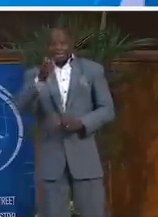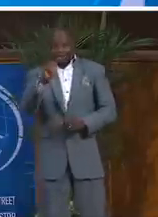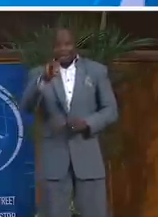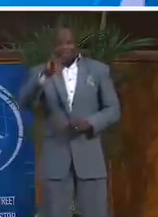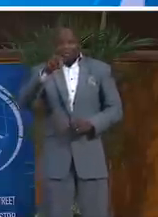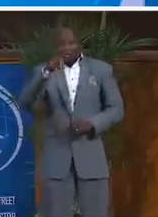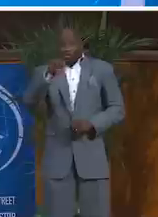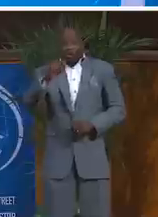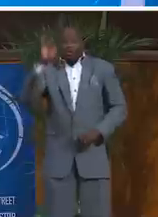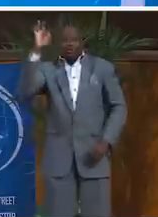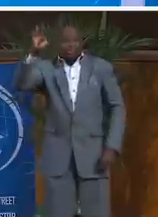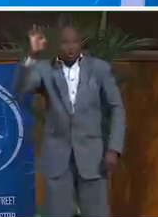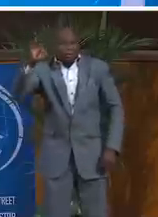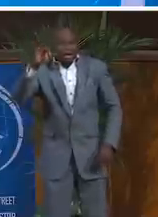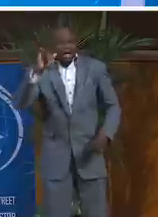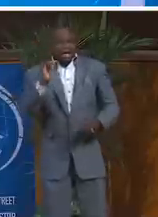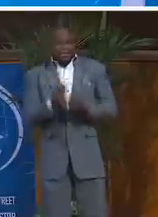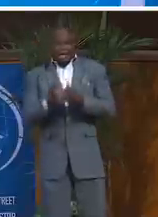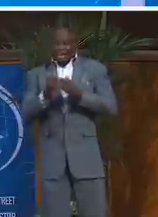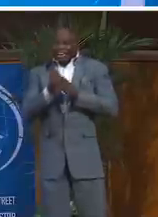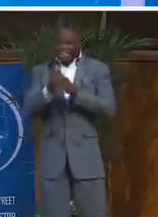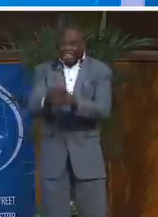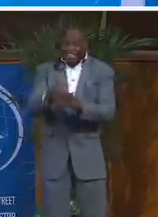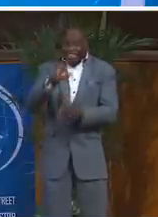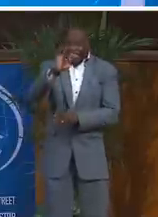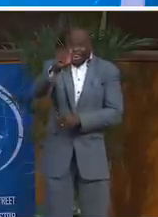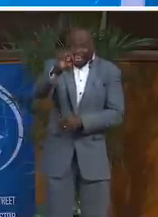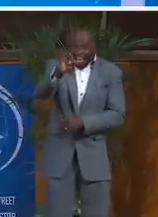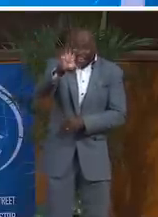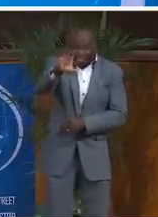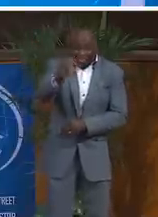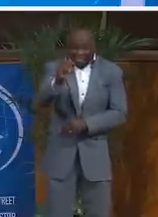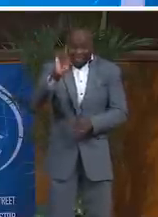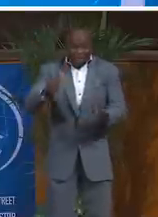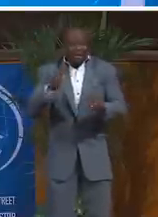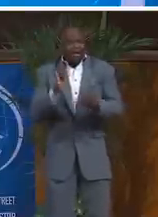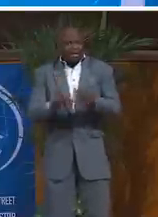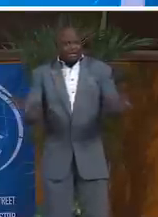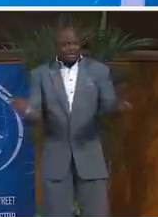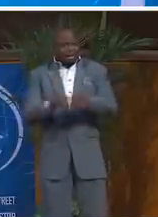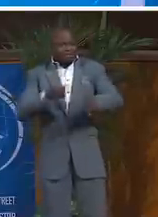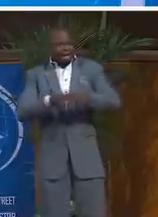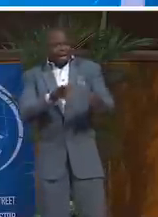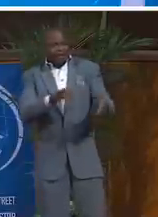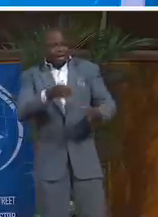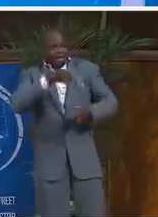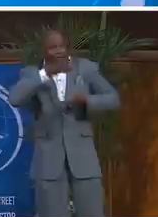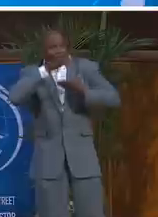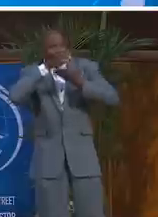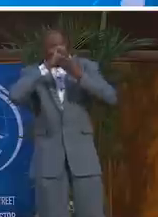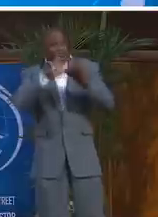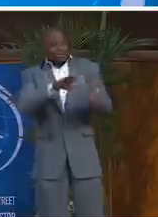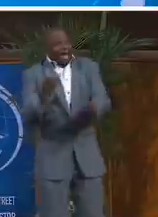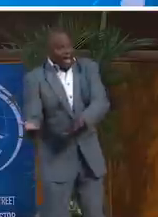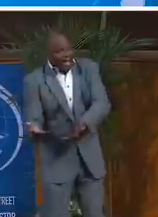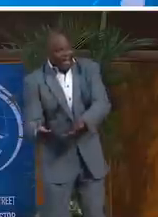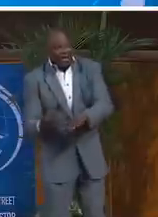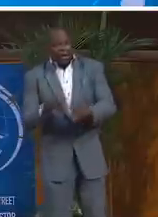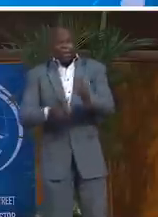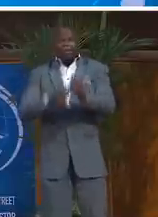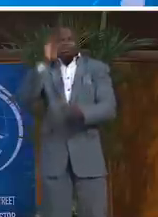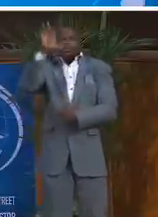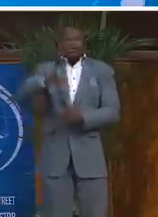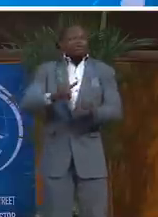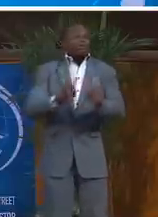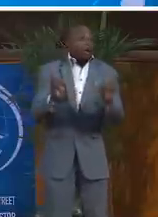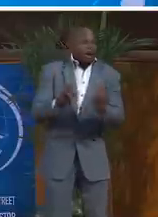Jones' sermon that led 918 people to commit suicide, most of his sermons were from the